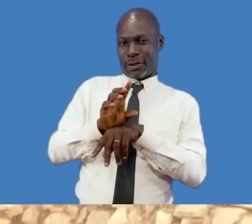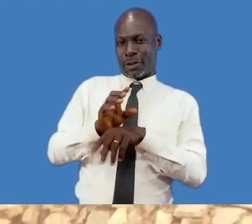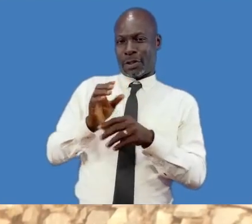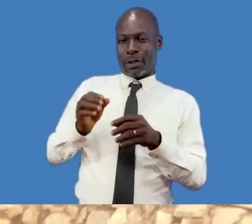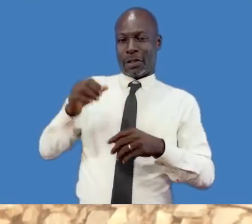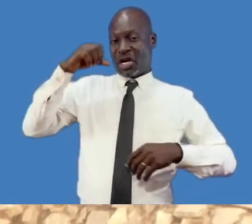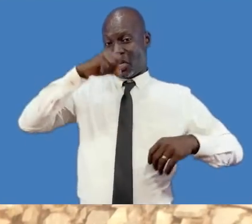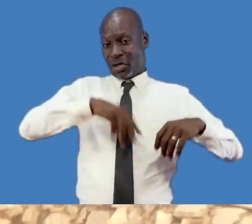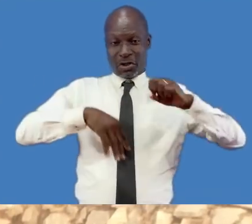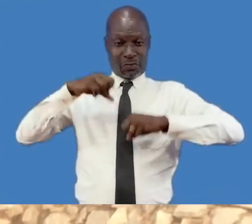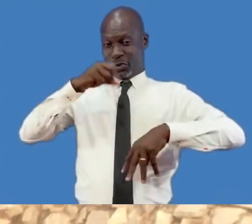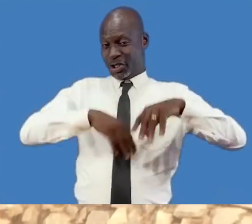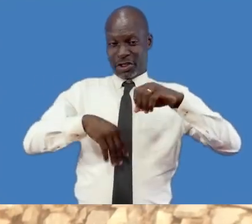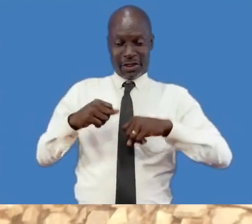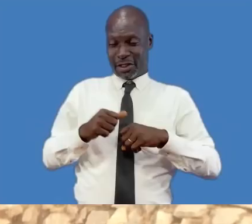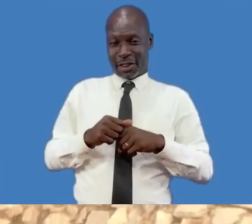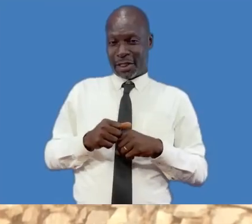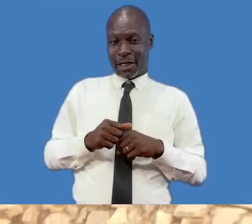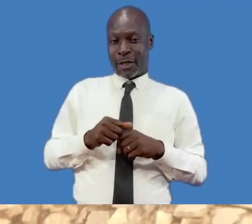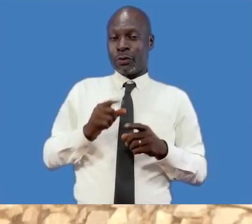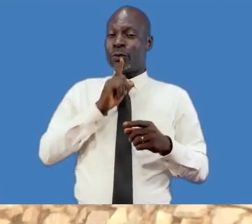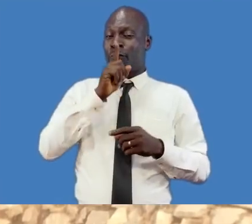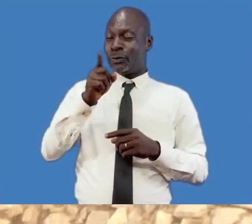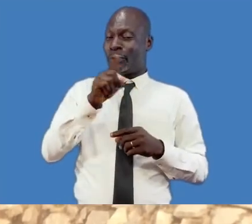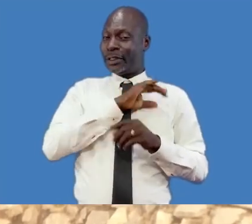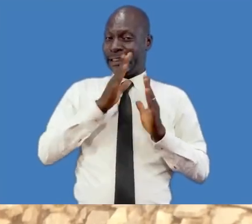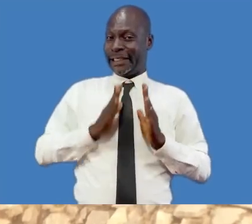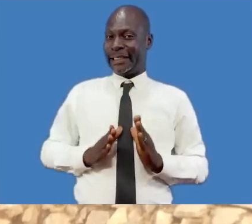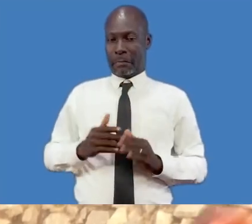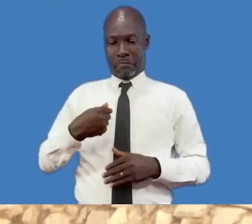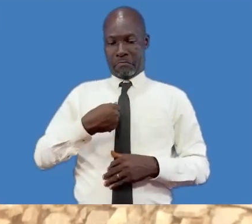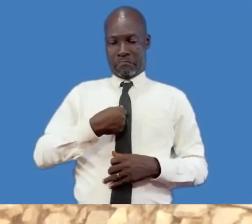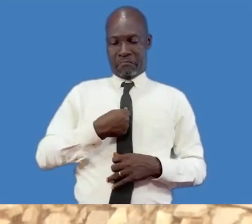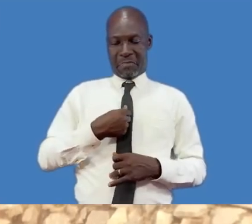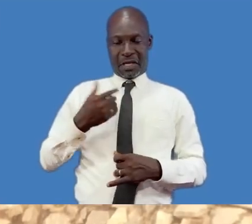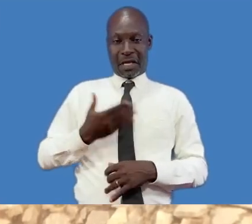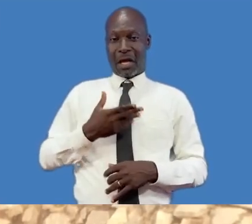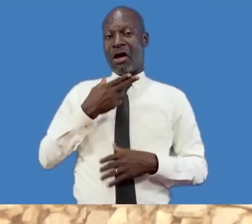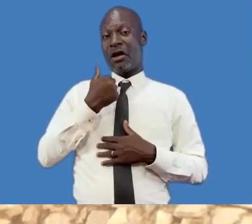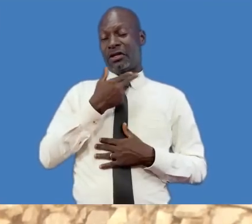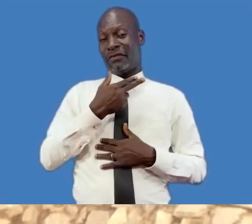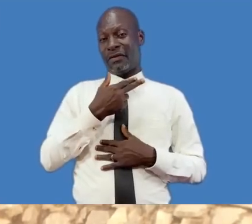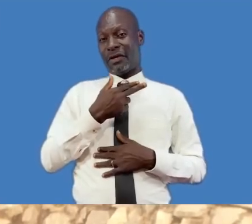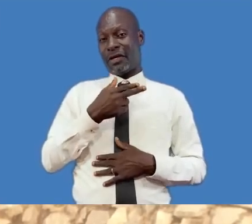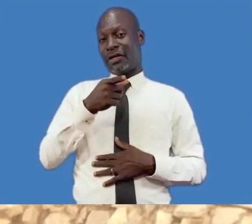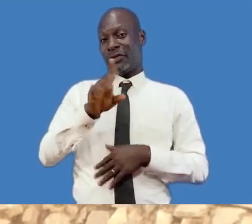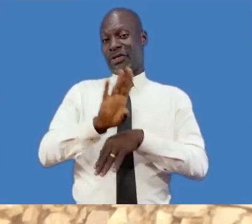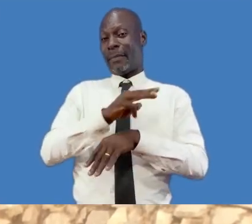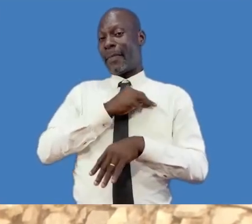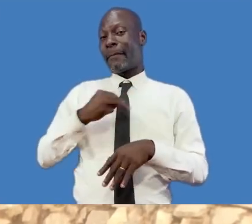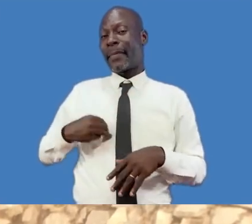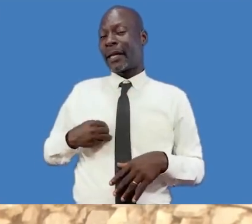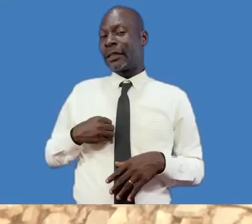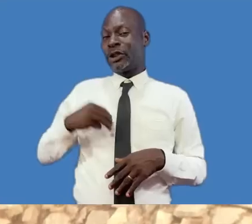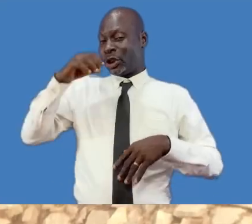se collection ene ye kwa koto a no kra Kristo sumbo no mi a mi gina ho se me se me ye osofo no wo church member no collection